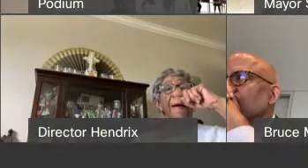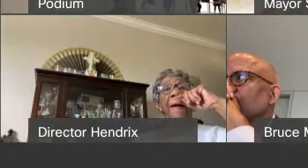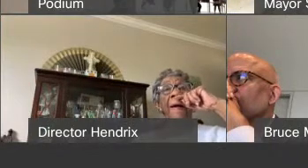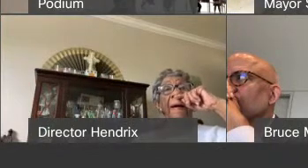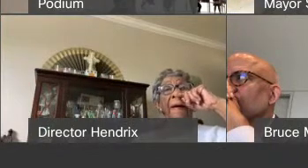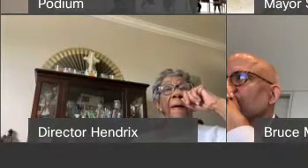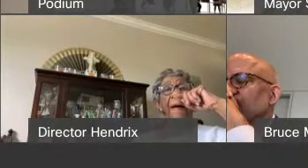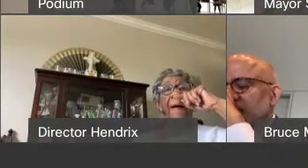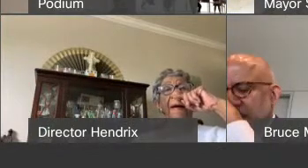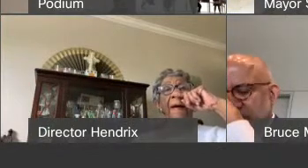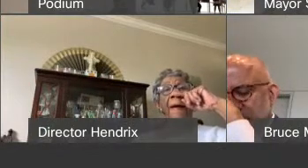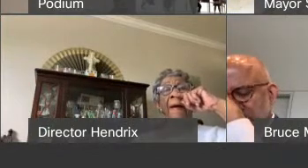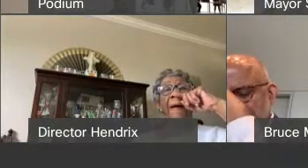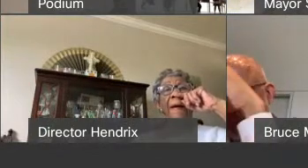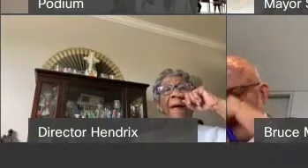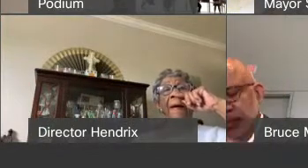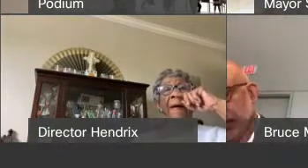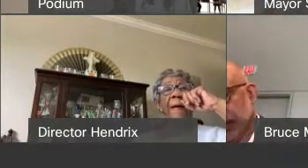Director Collins?